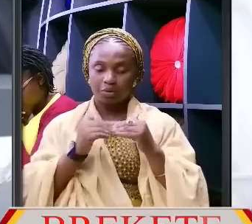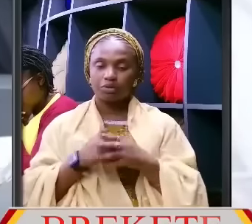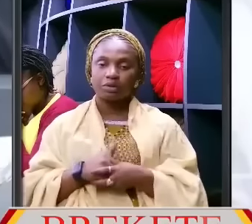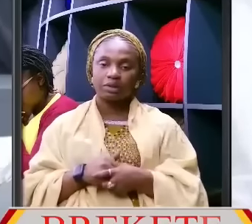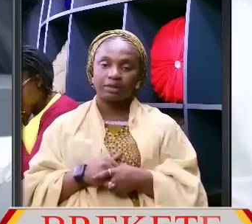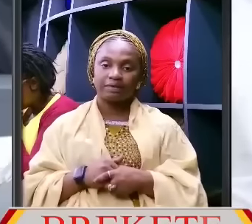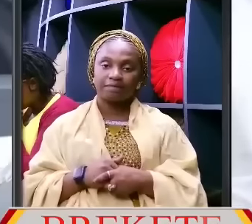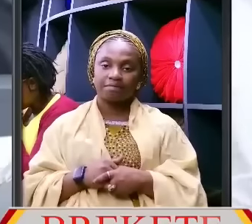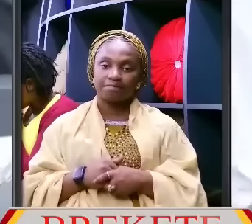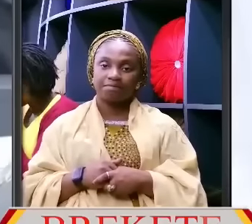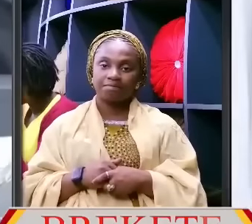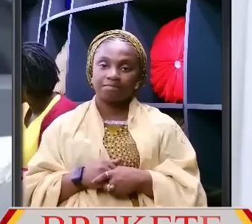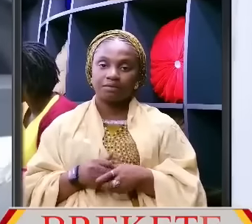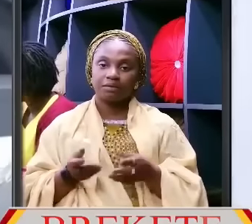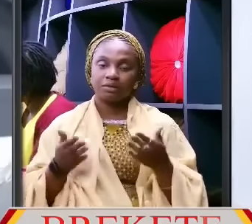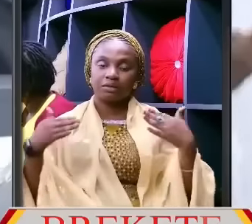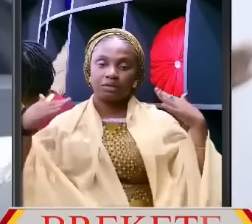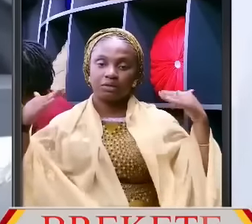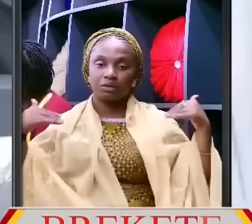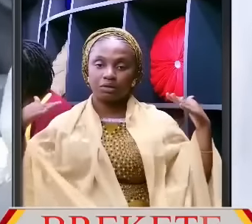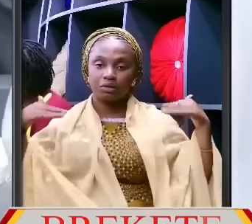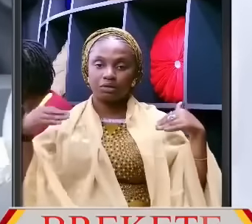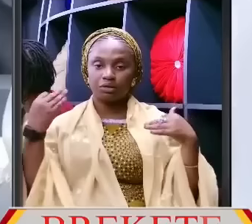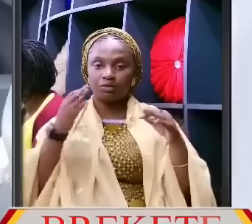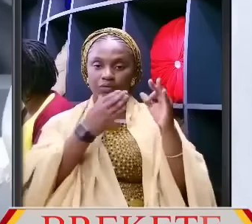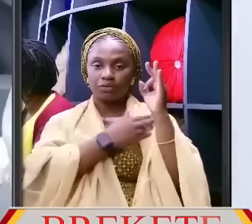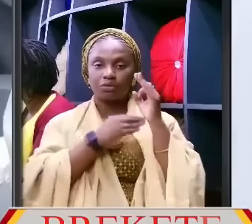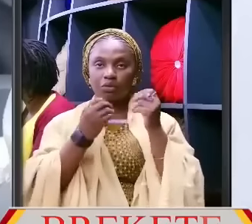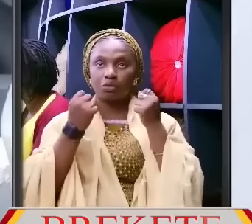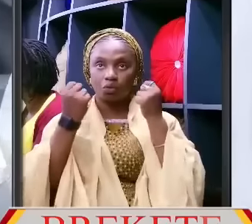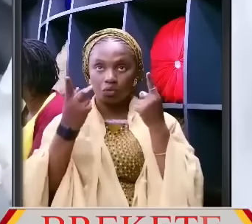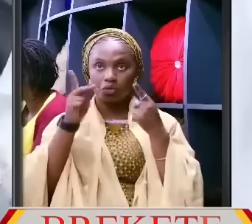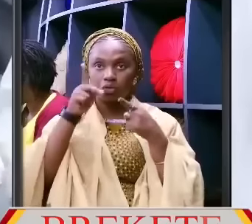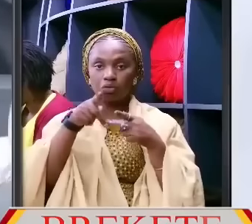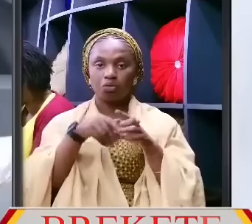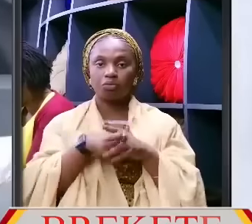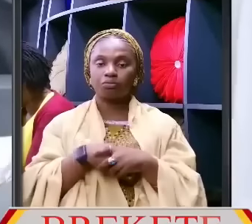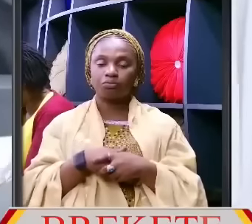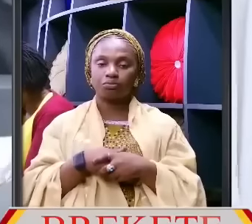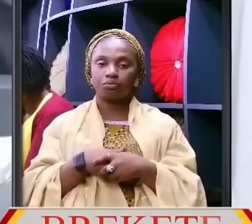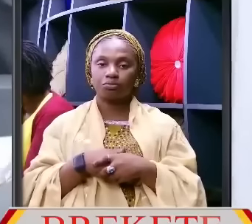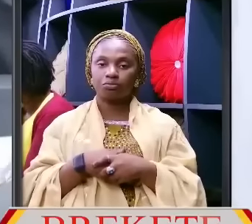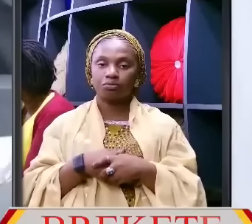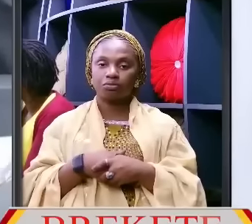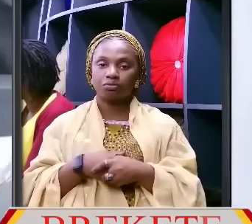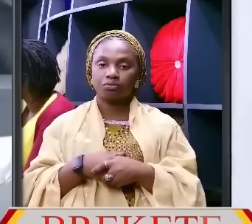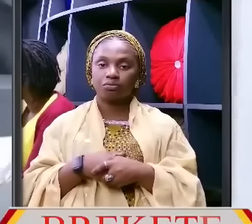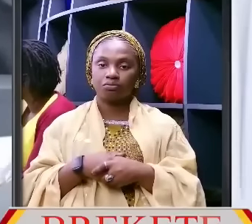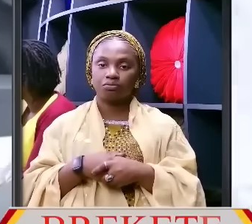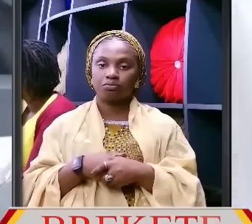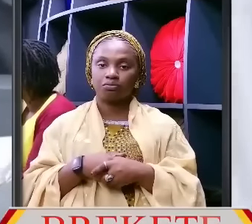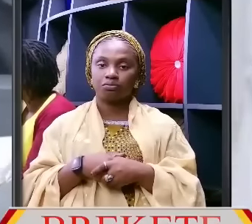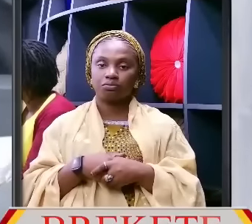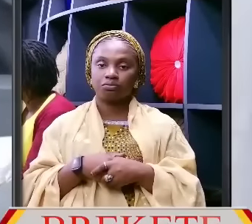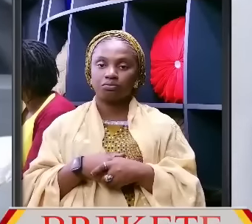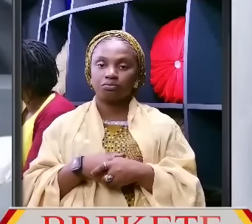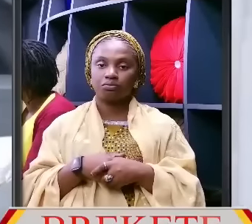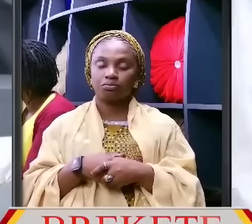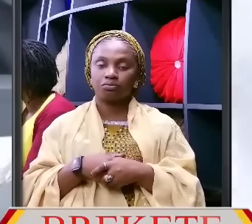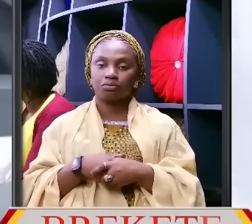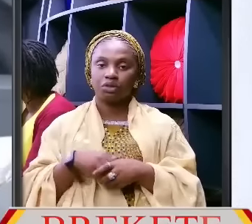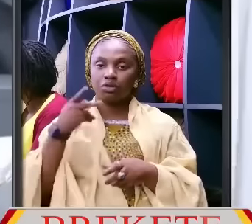Then the angels of God there will wake you up. Ipaka! Ipaka! See